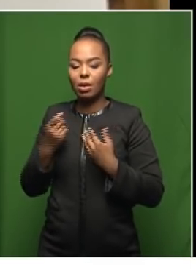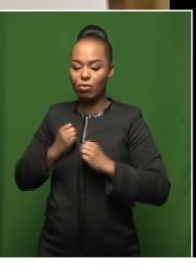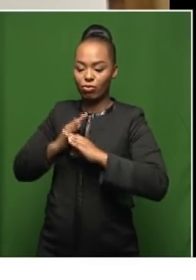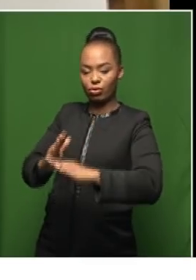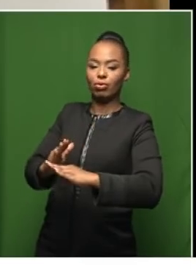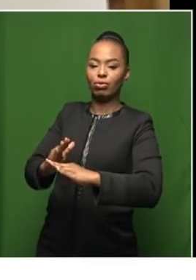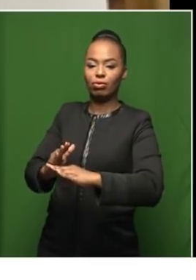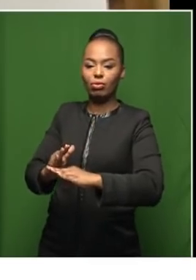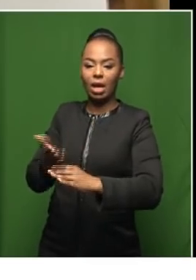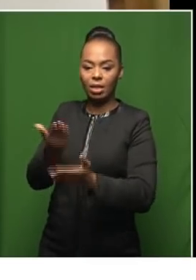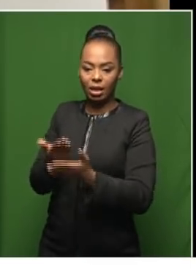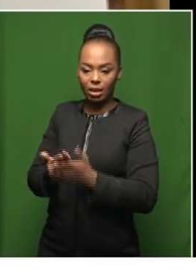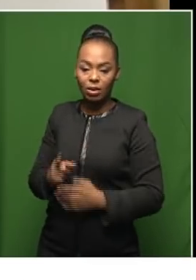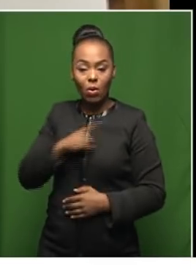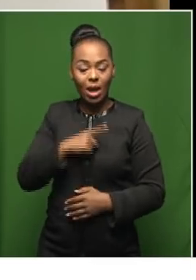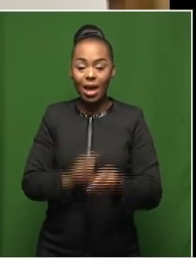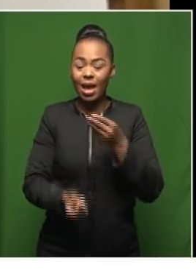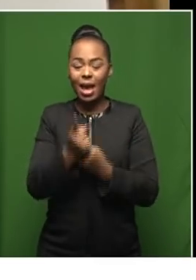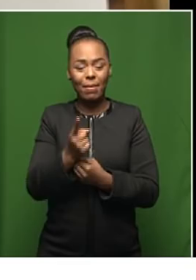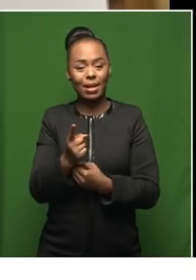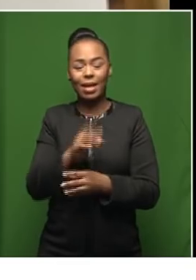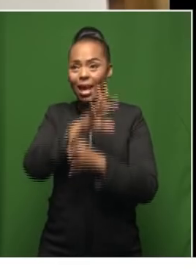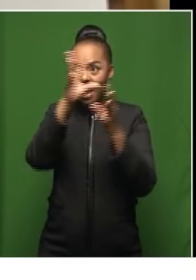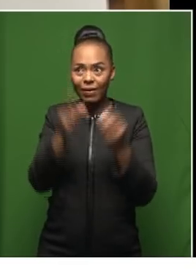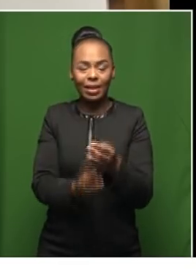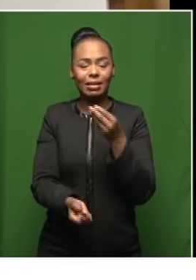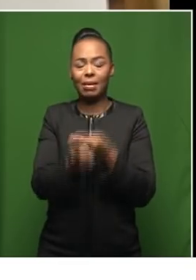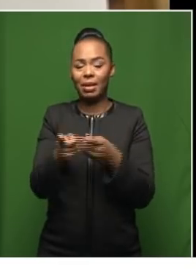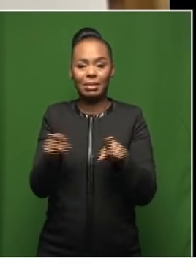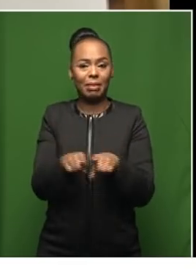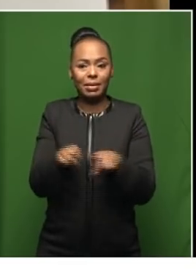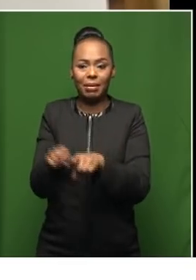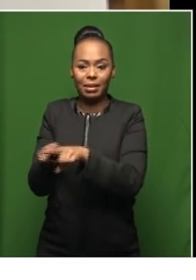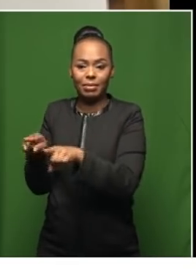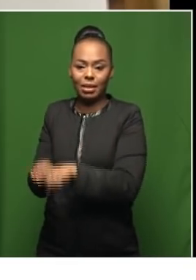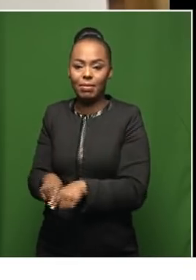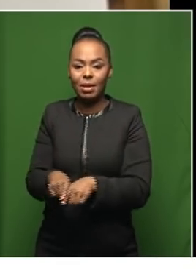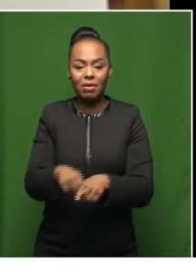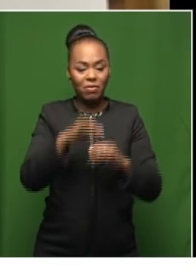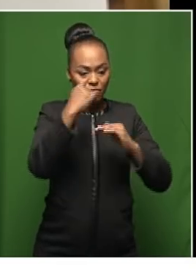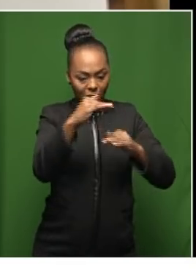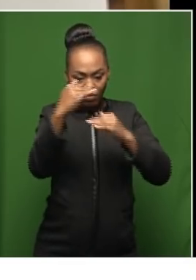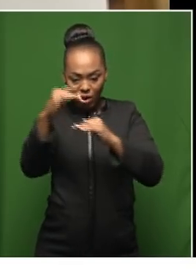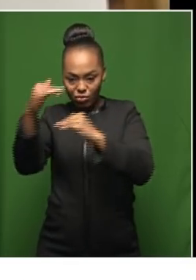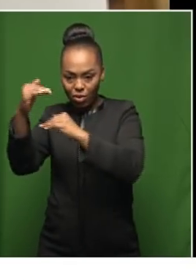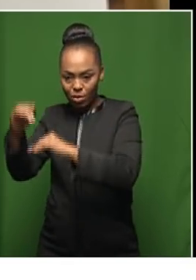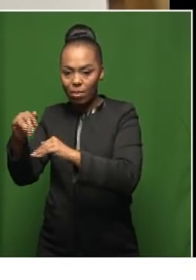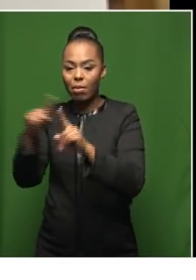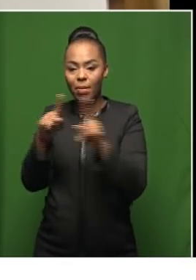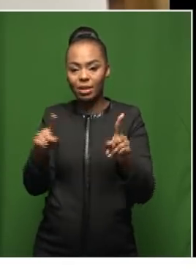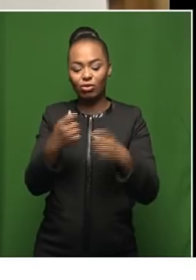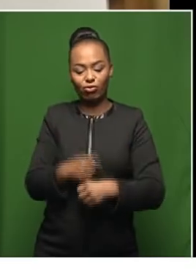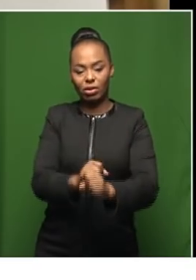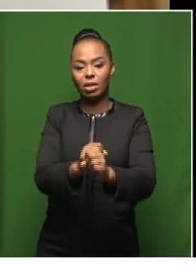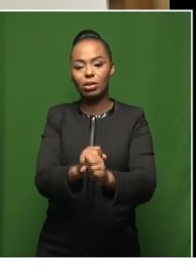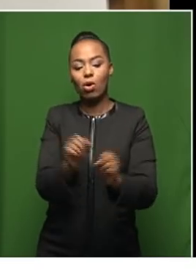secured. Because it's happening all at the same time, we have to follow those phases, and therefore there's a whole stratification of